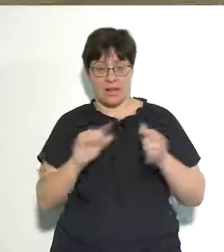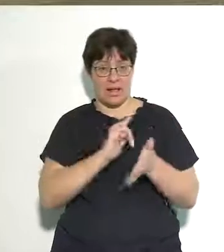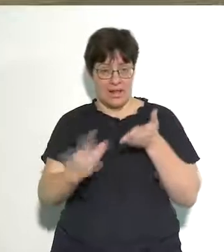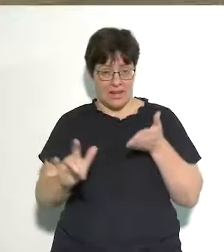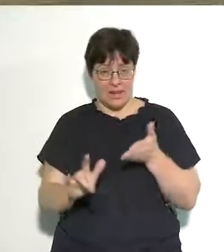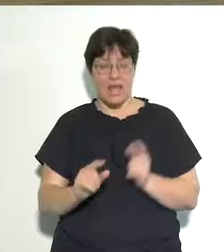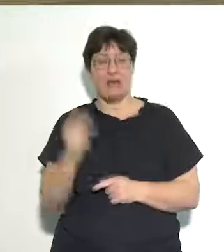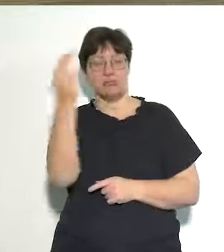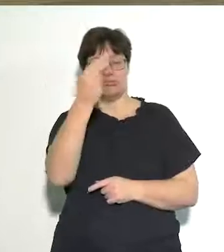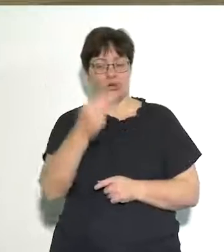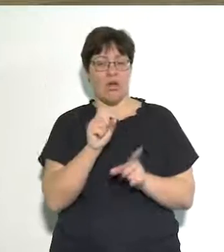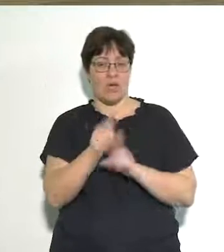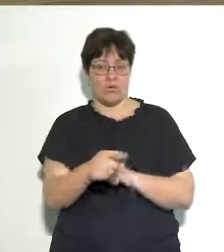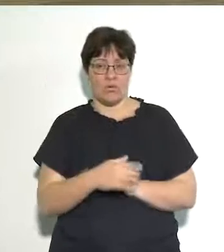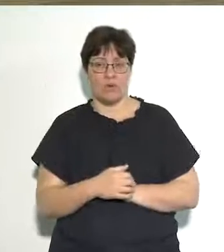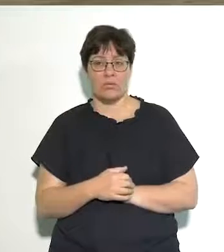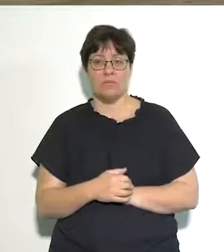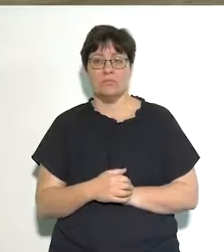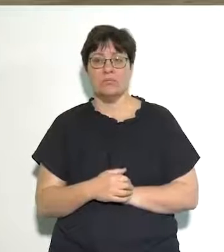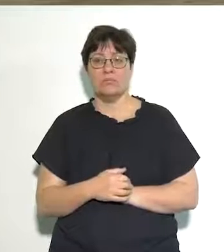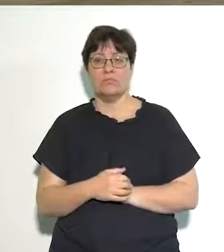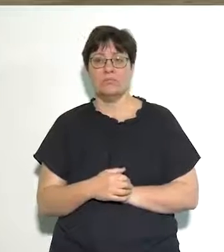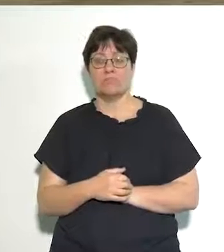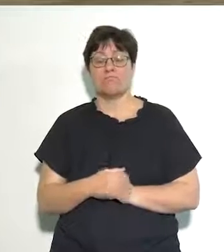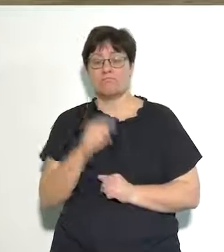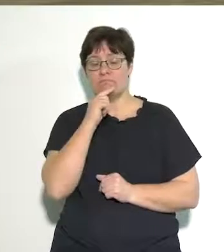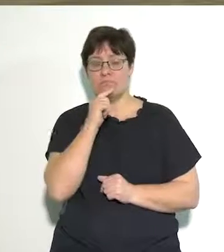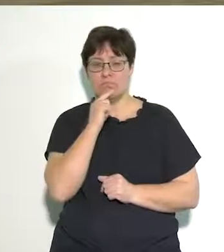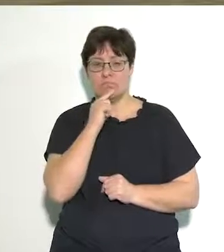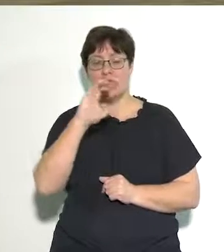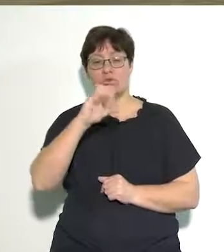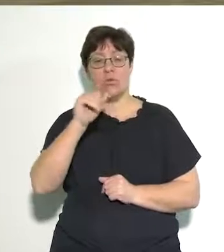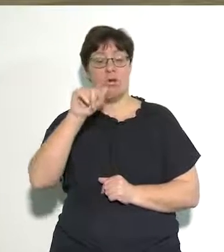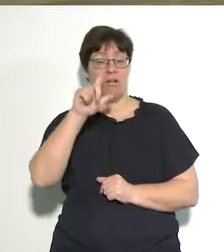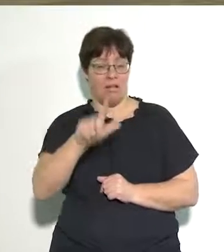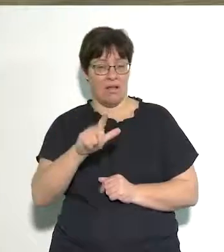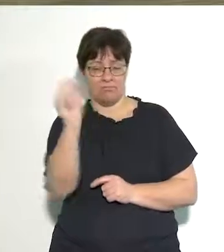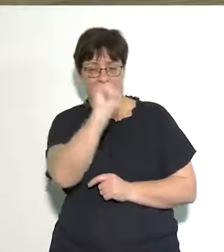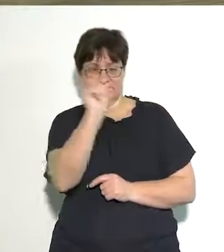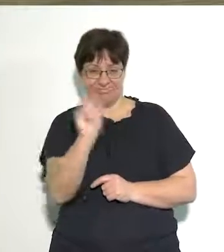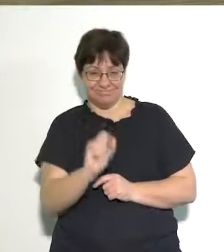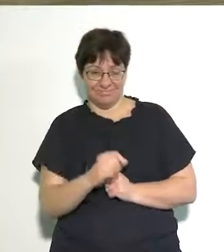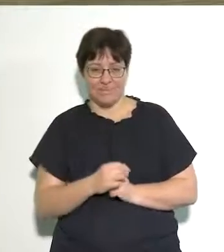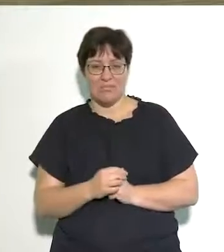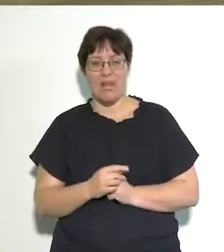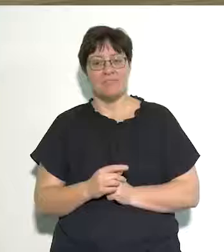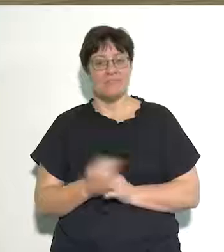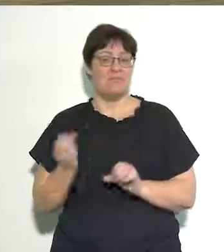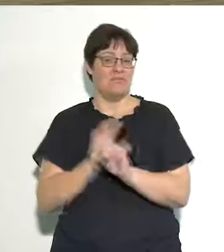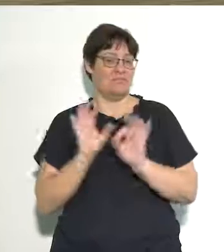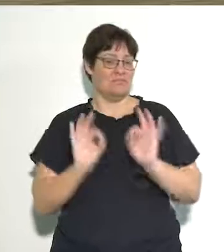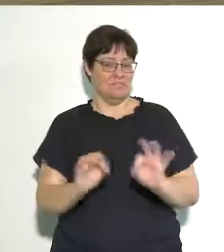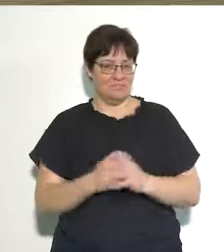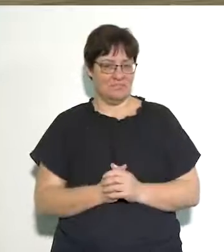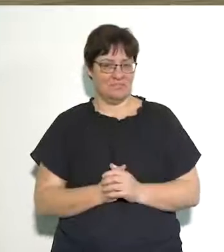card and just draw some arrows on them. I used black card and chalk to make the arrows. I thought that was